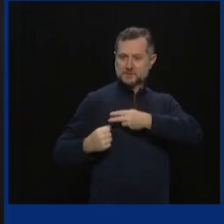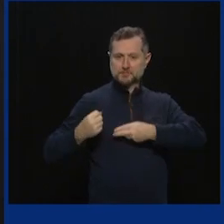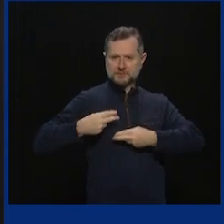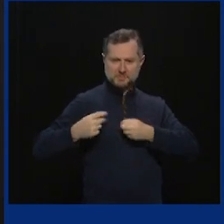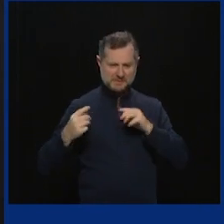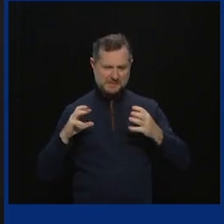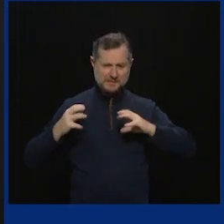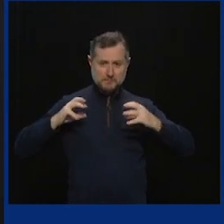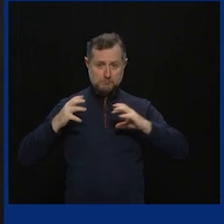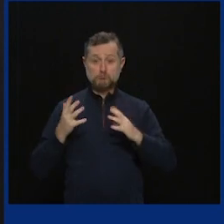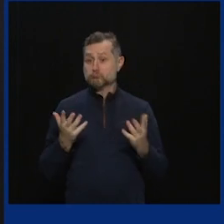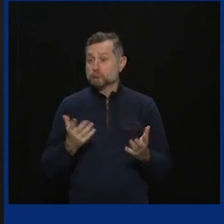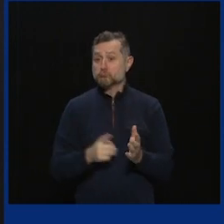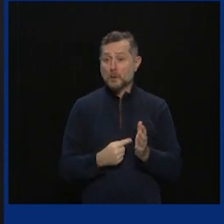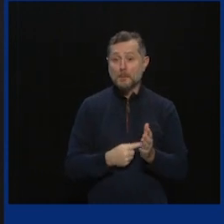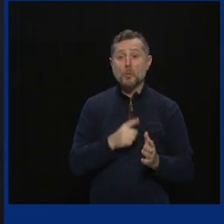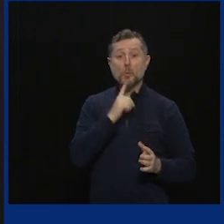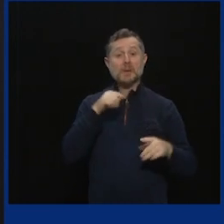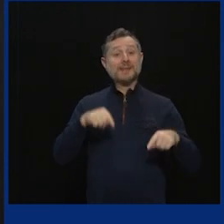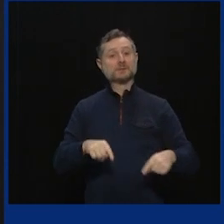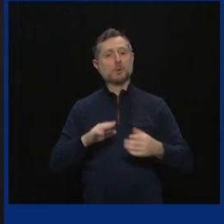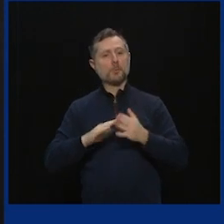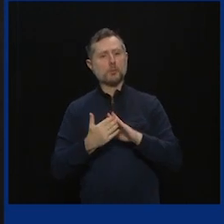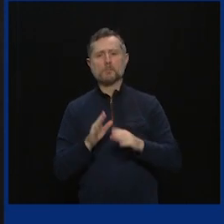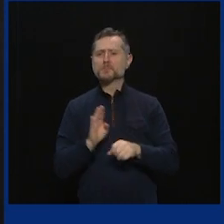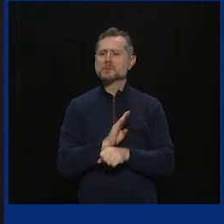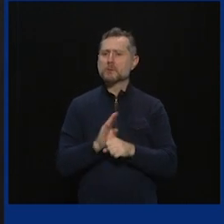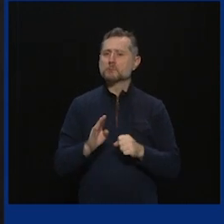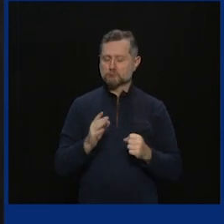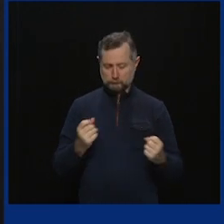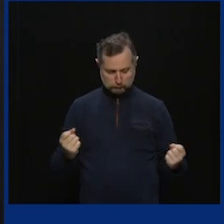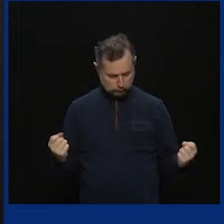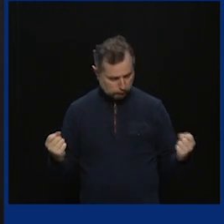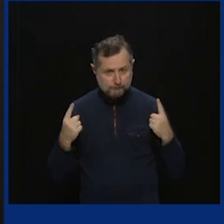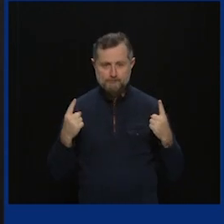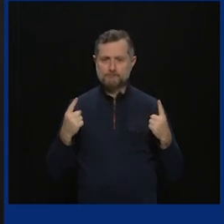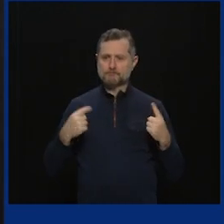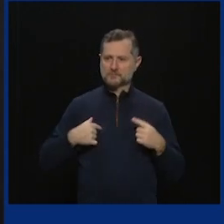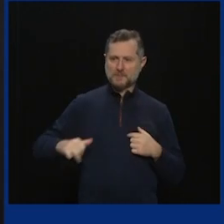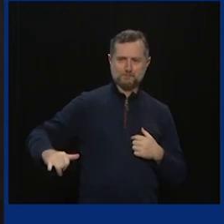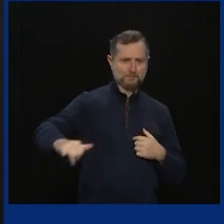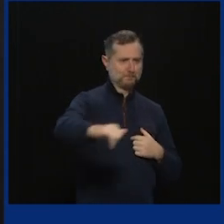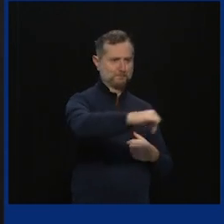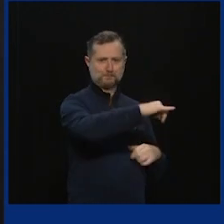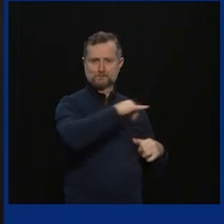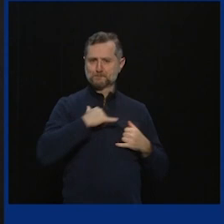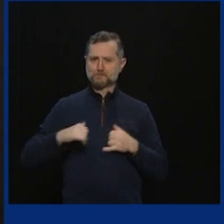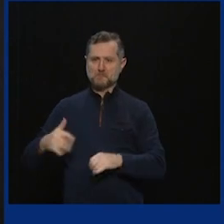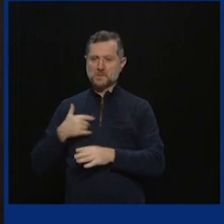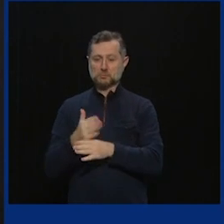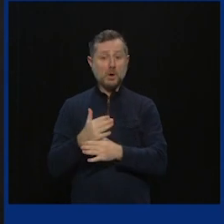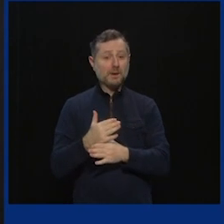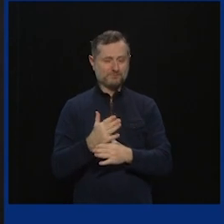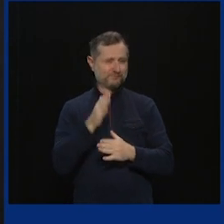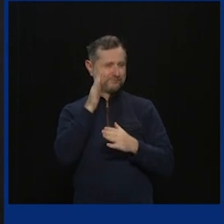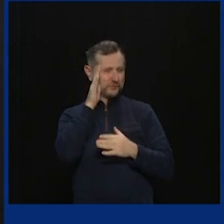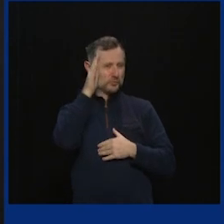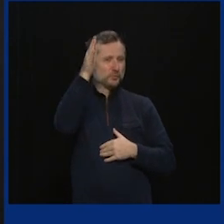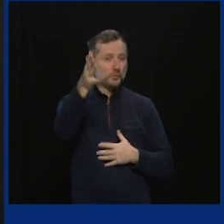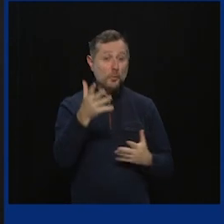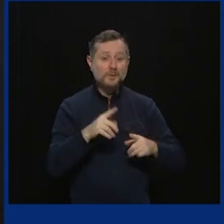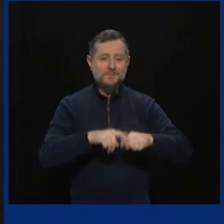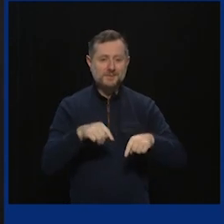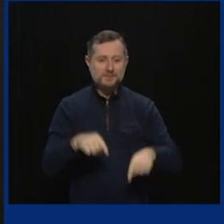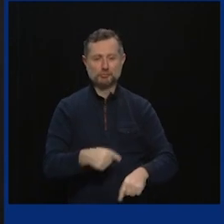businesses in this community to understand that we have a common future that relies on Chinatown being strong, Chinatown